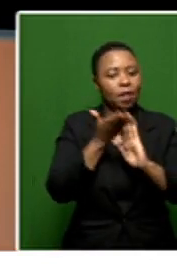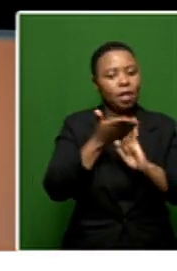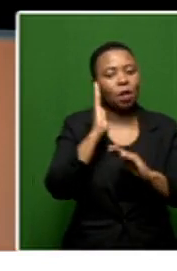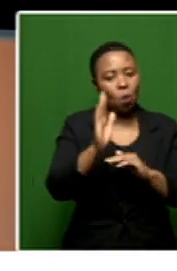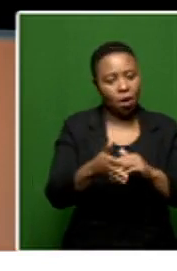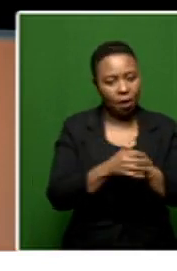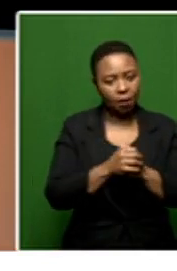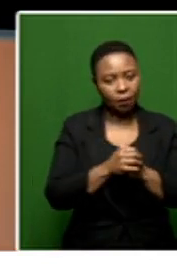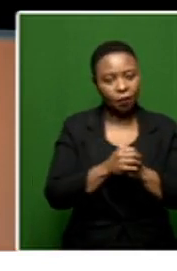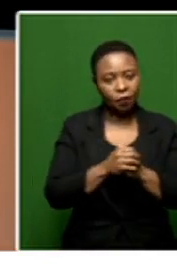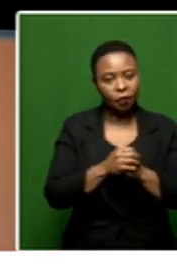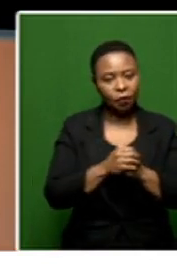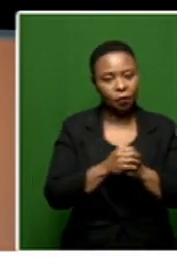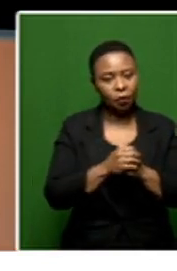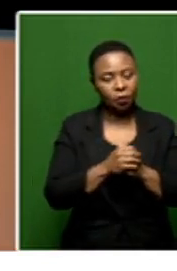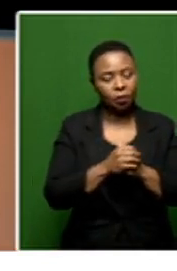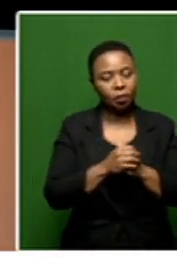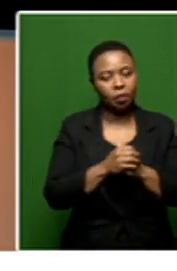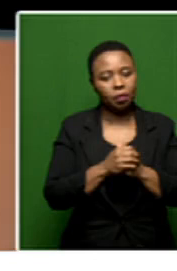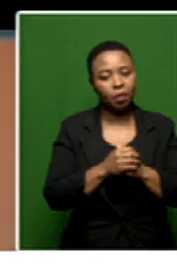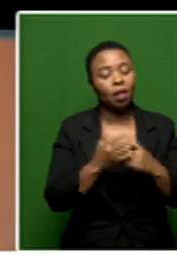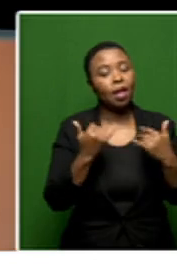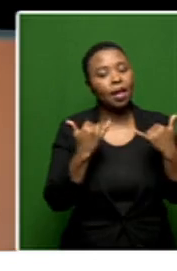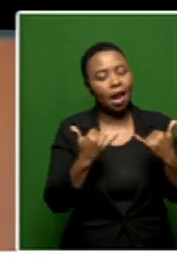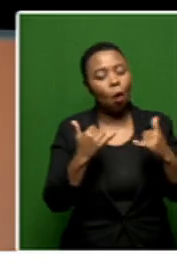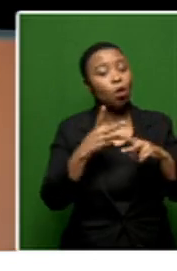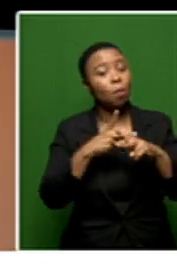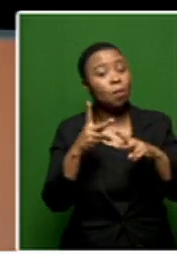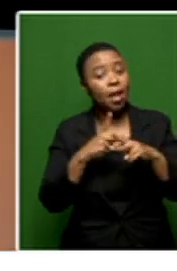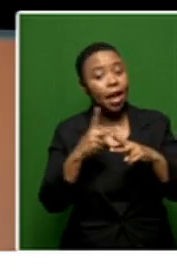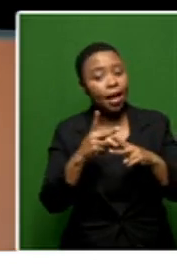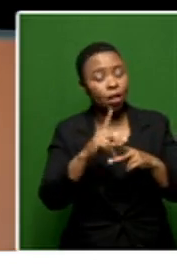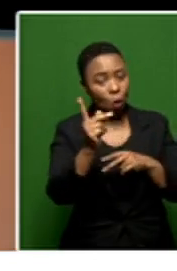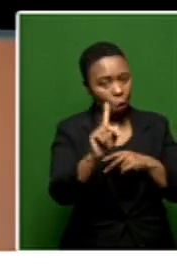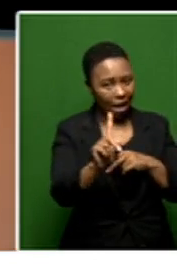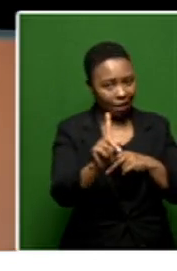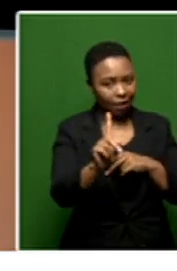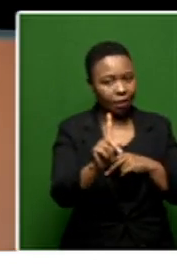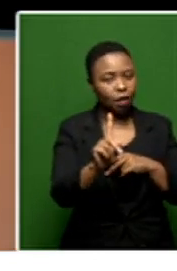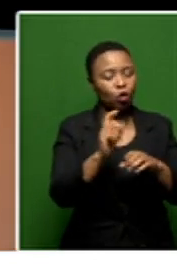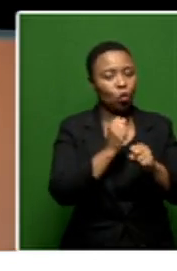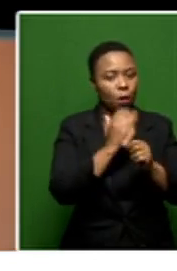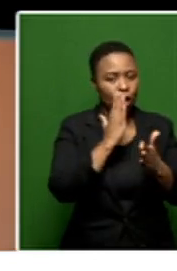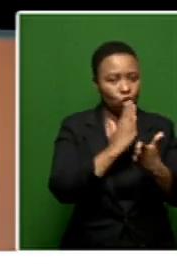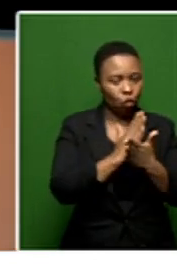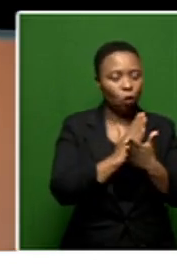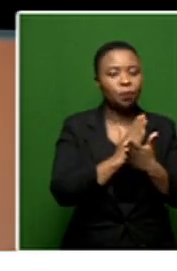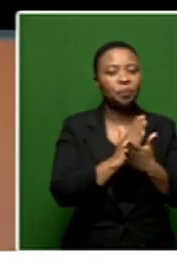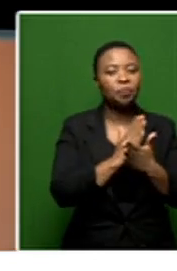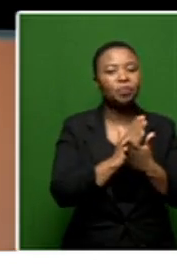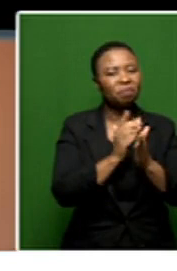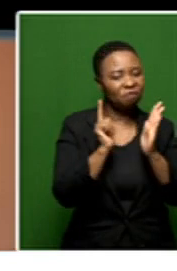it is that is being contemplated and planned to try and even legislate